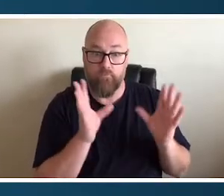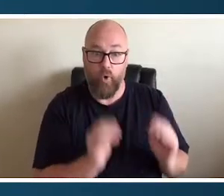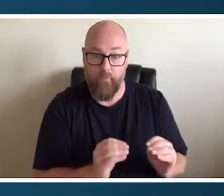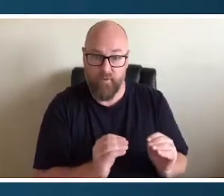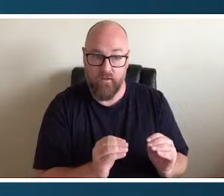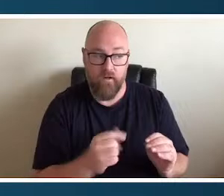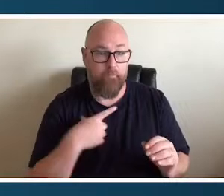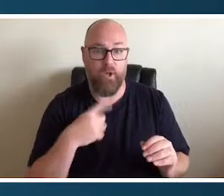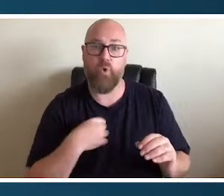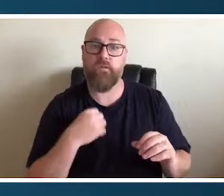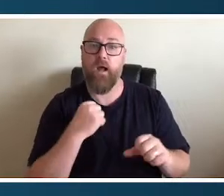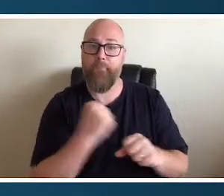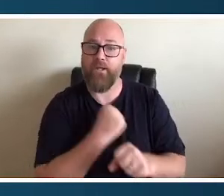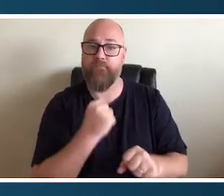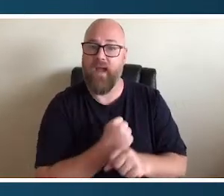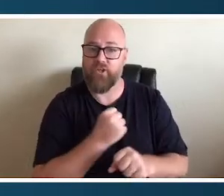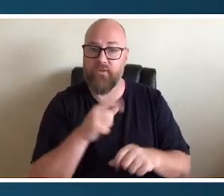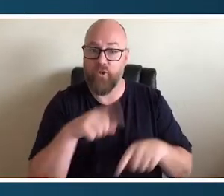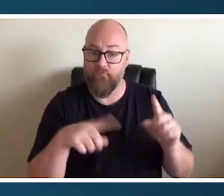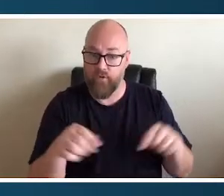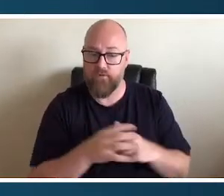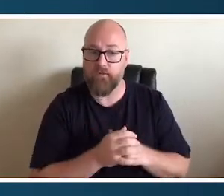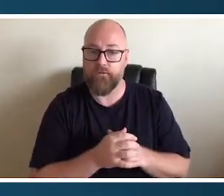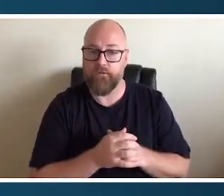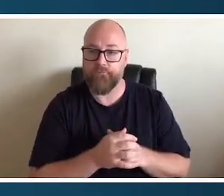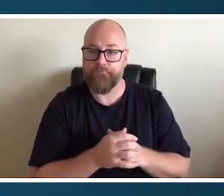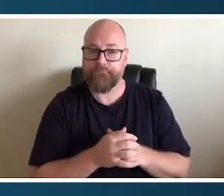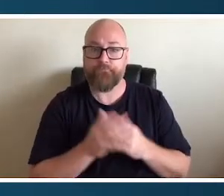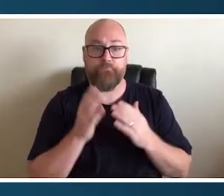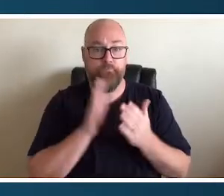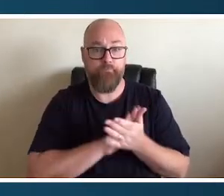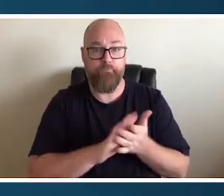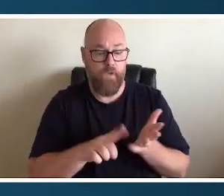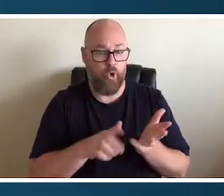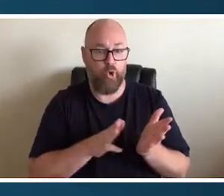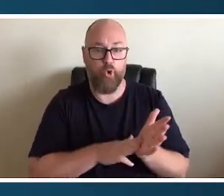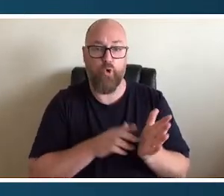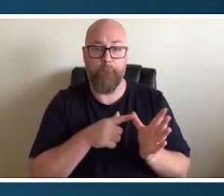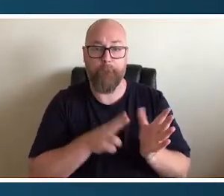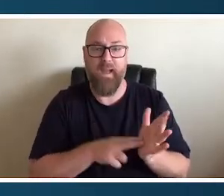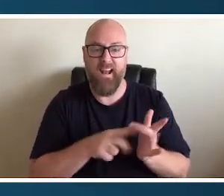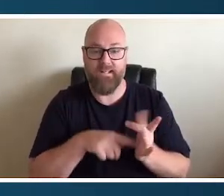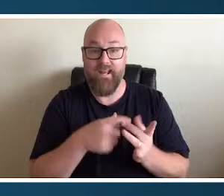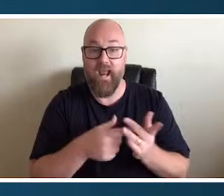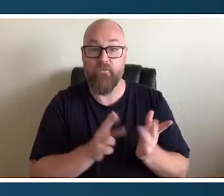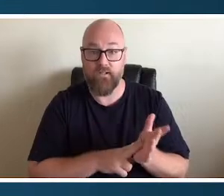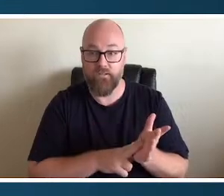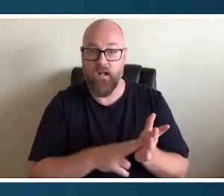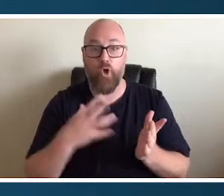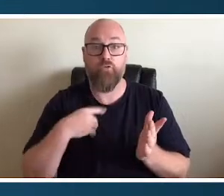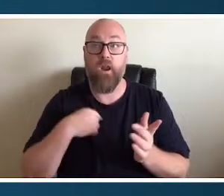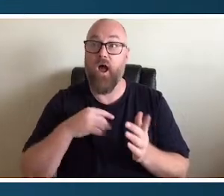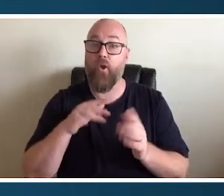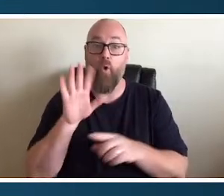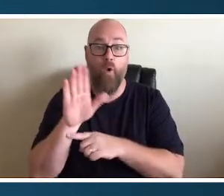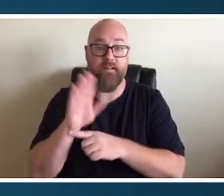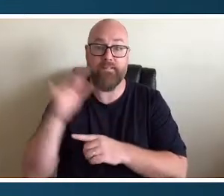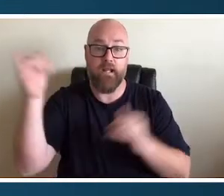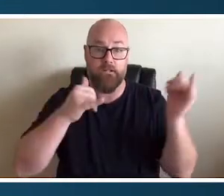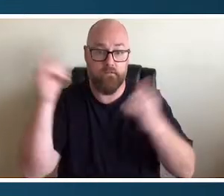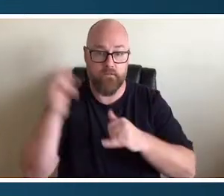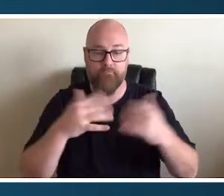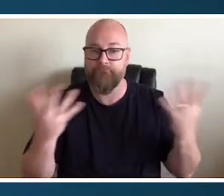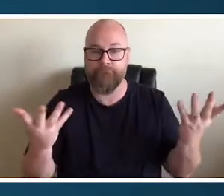diversity. Humanitarian efforts reliant on international teams suffered, and data systems needed